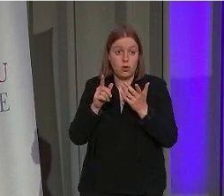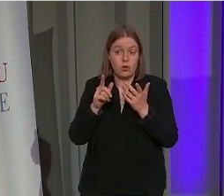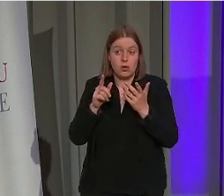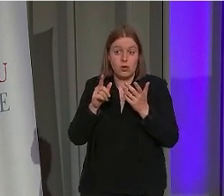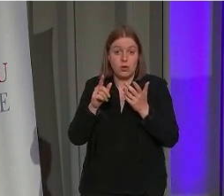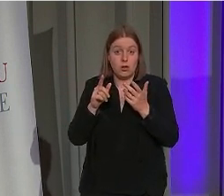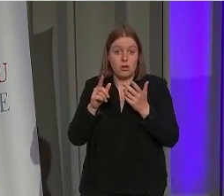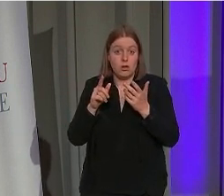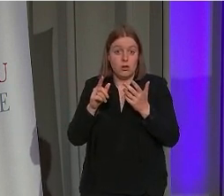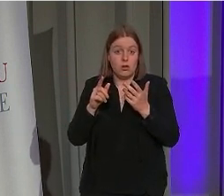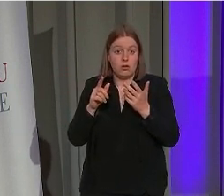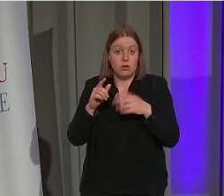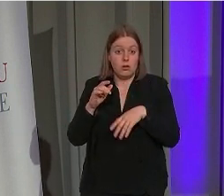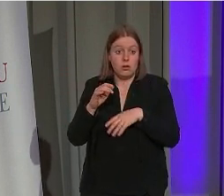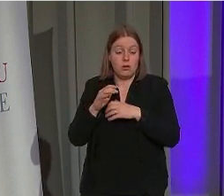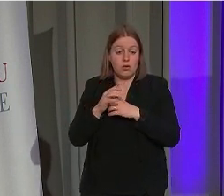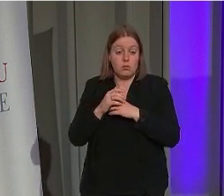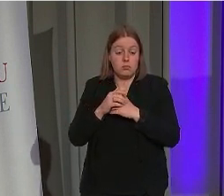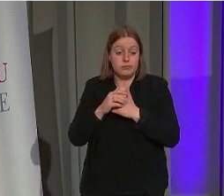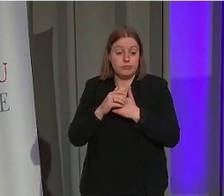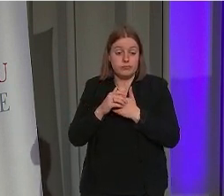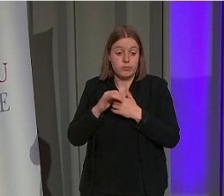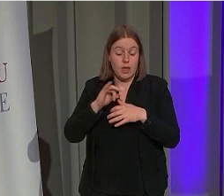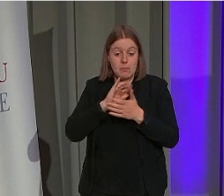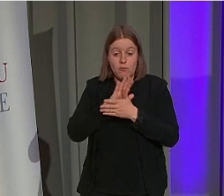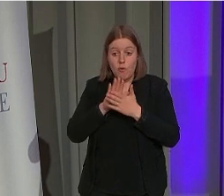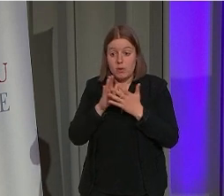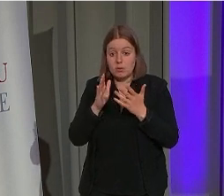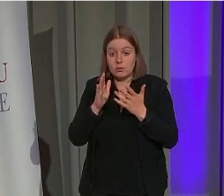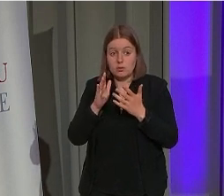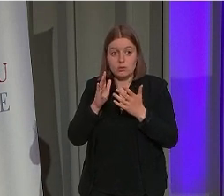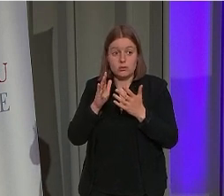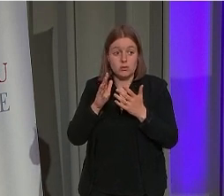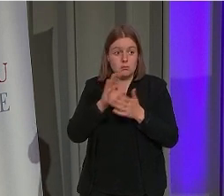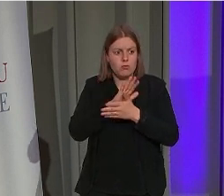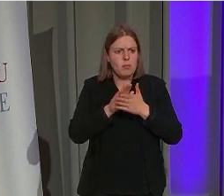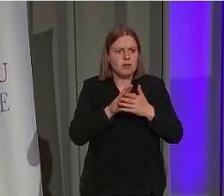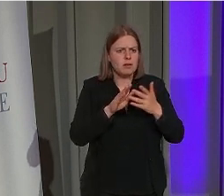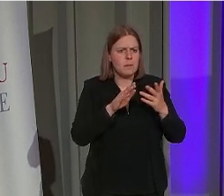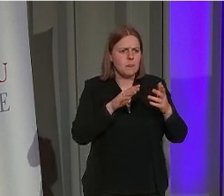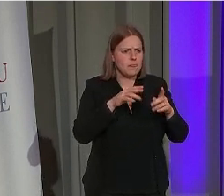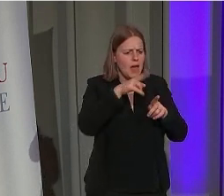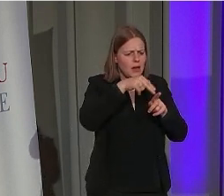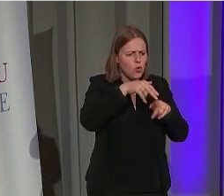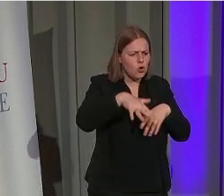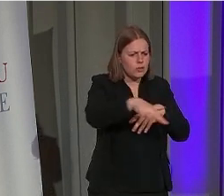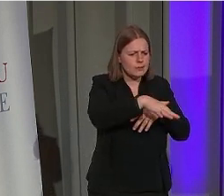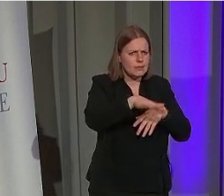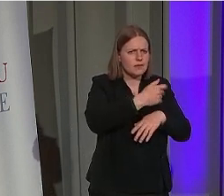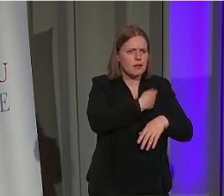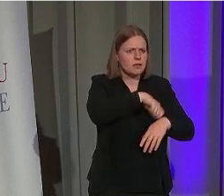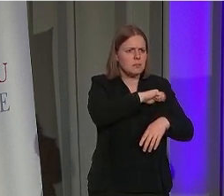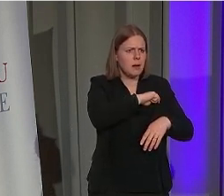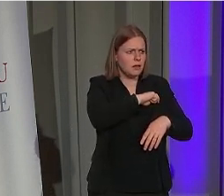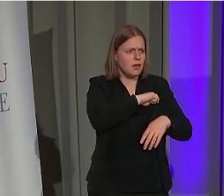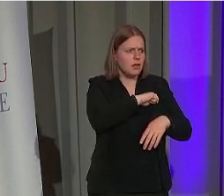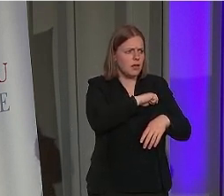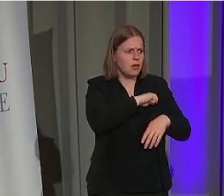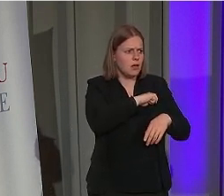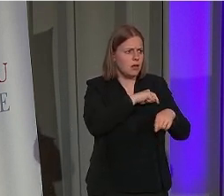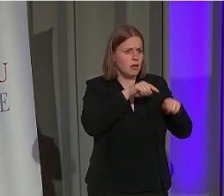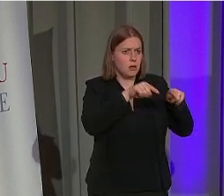limited mobility. Are there specific target groups for the visit that you organize? For example,